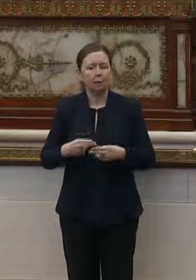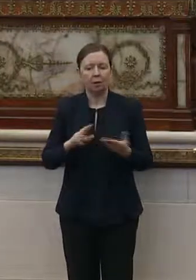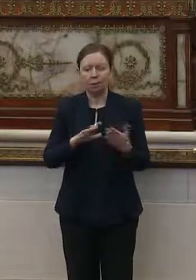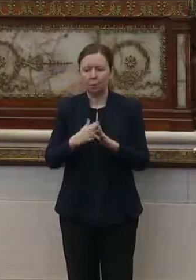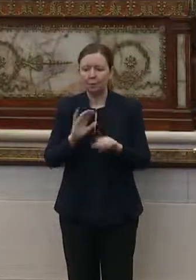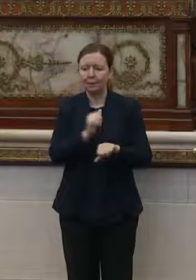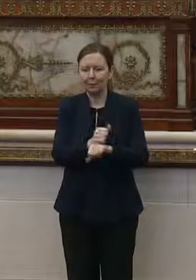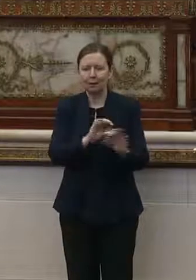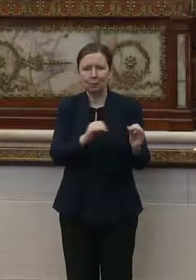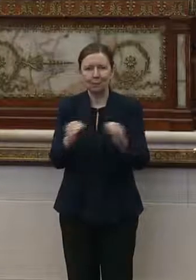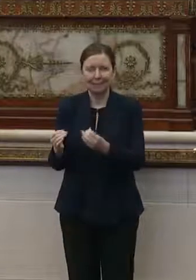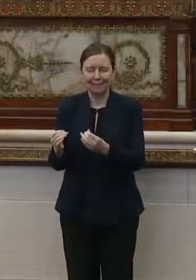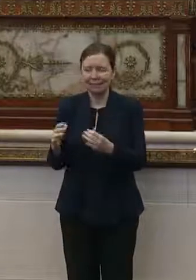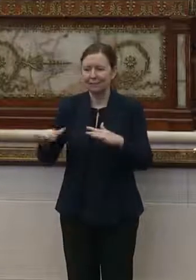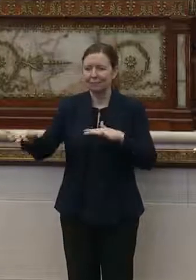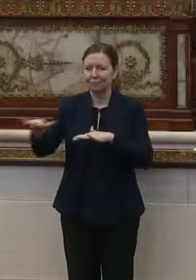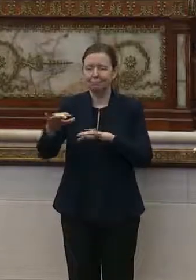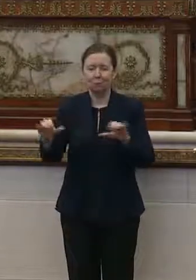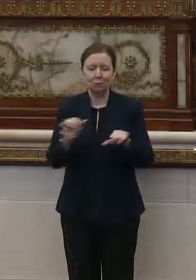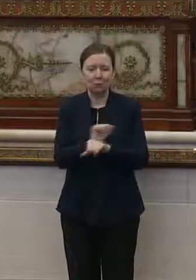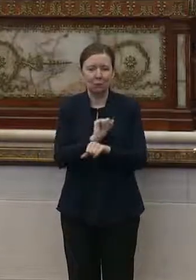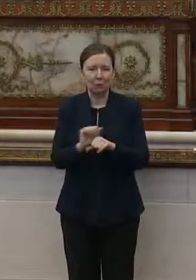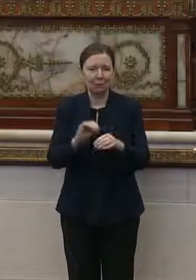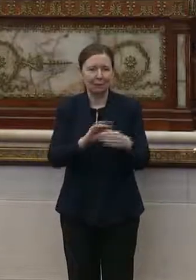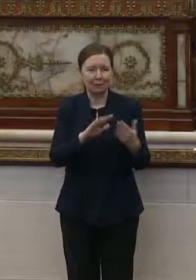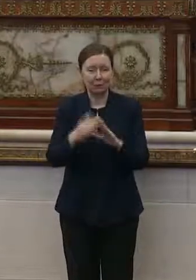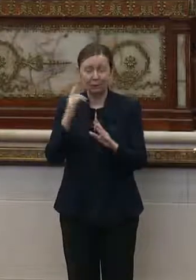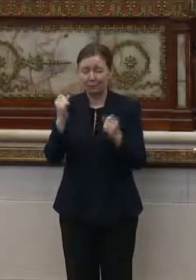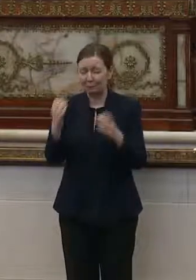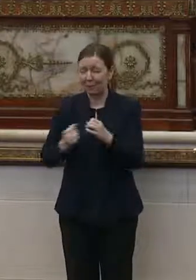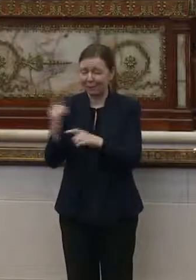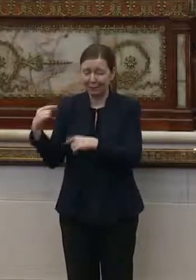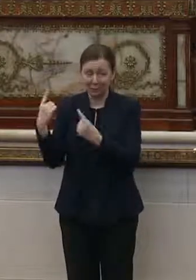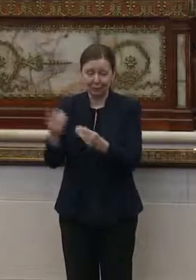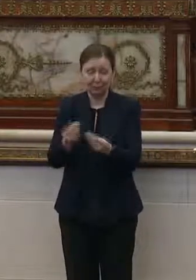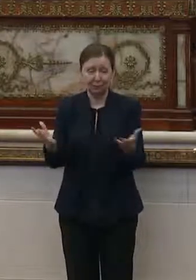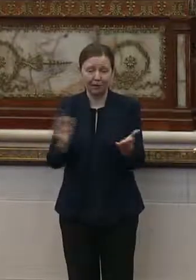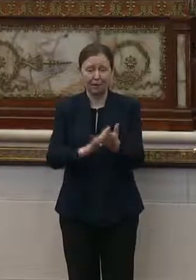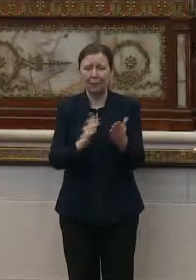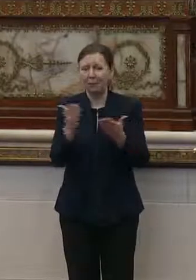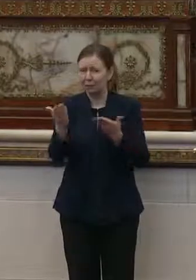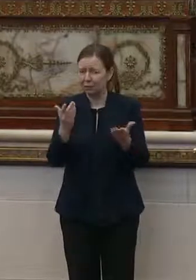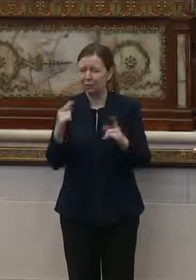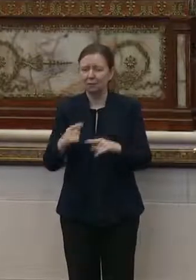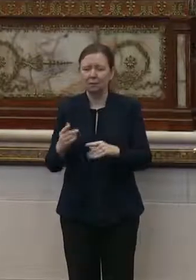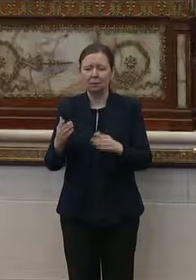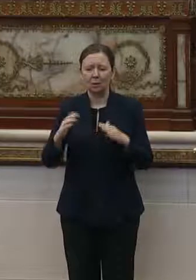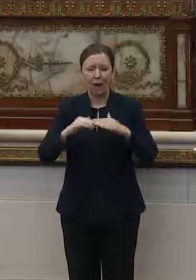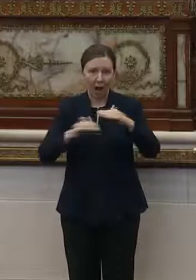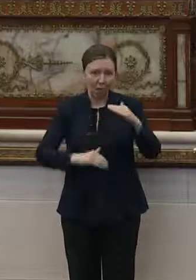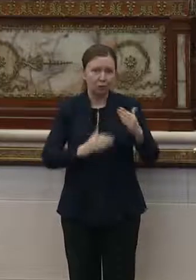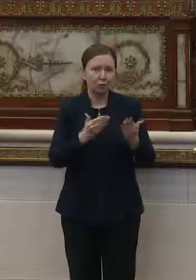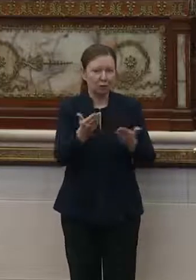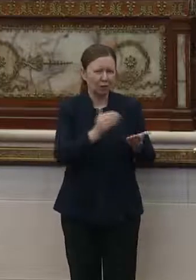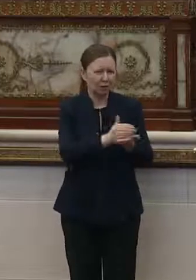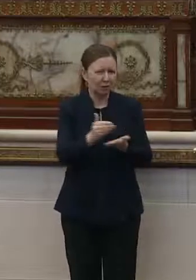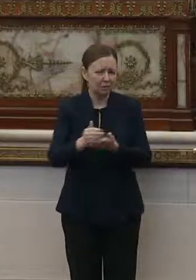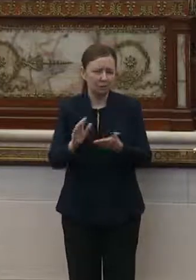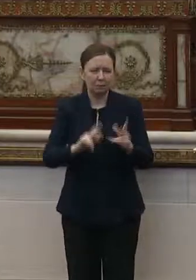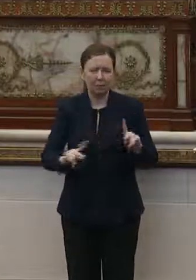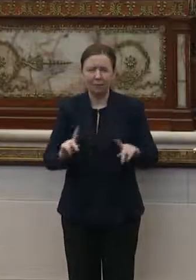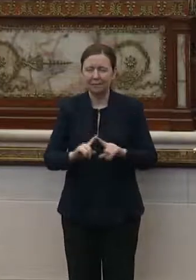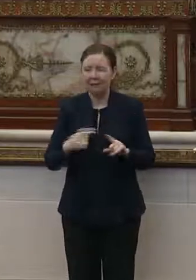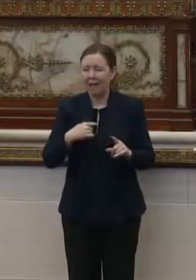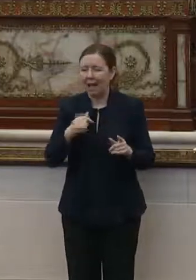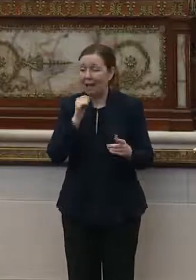community-based organizations that have been out here doing work in our communities for years, providing medical services to underserved populations. And I just don't even